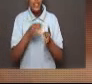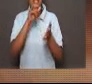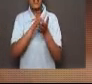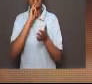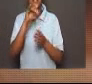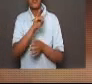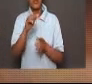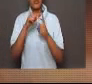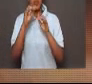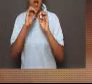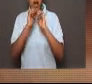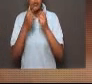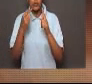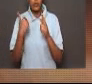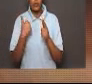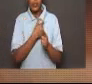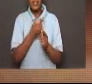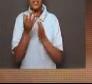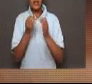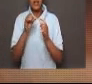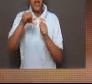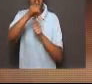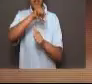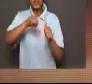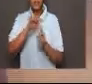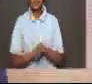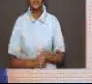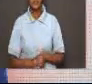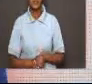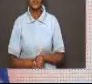is similar to how we describe atoms.